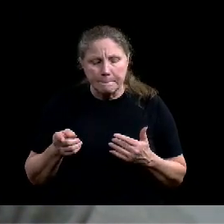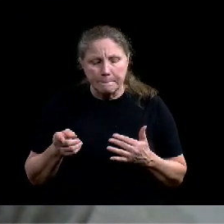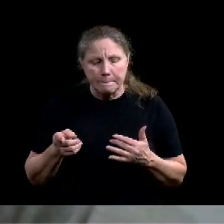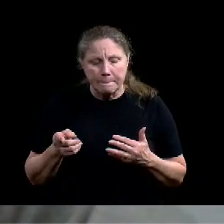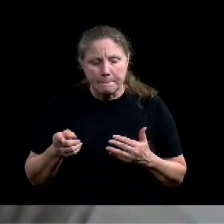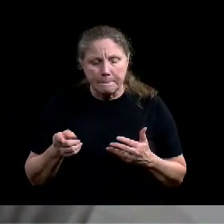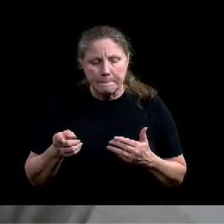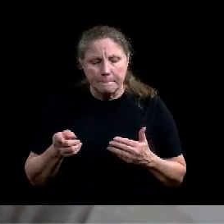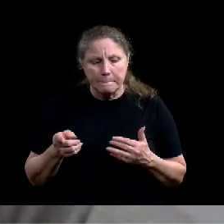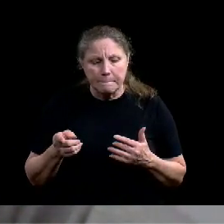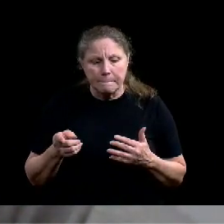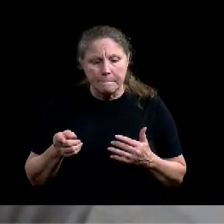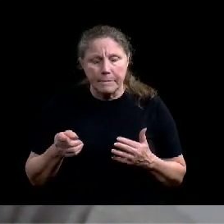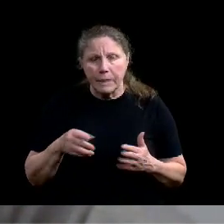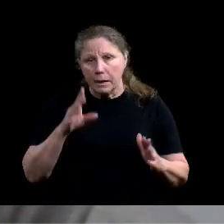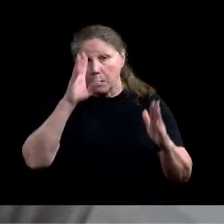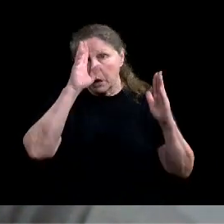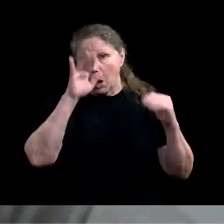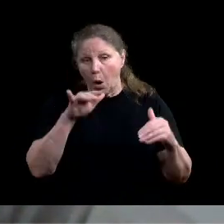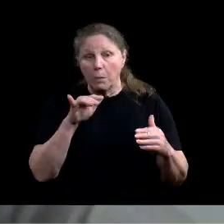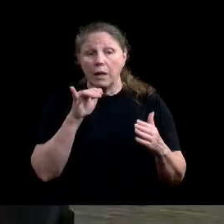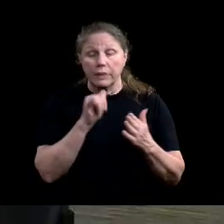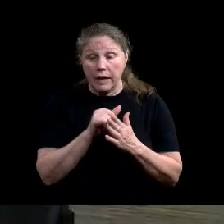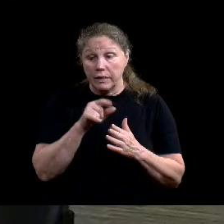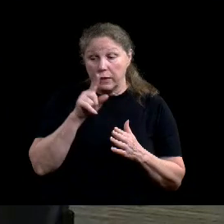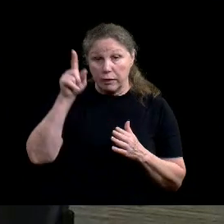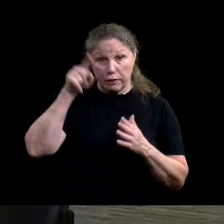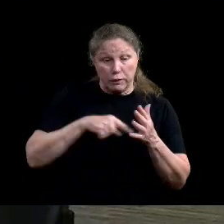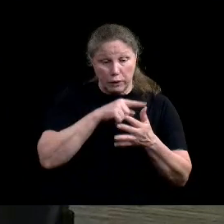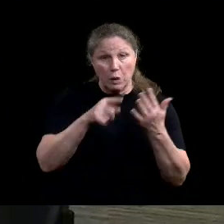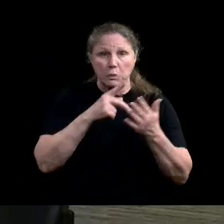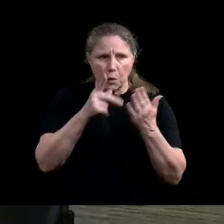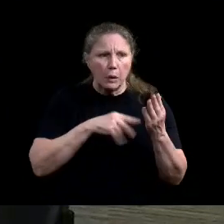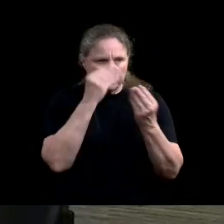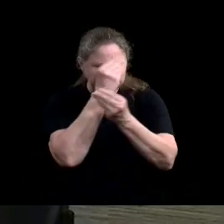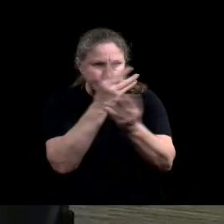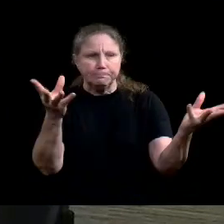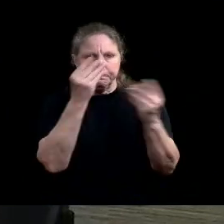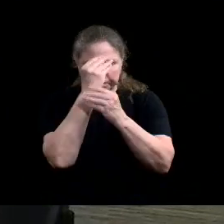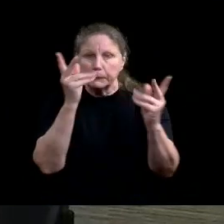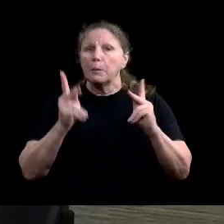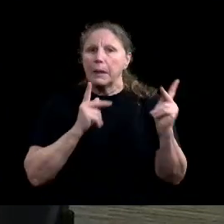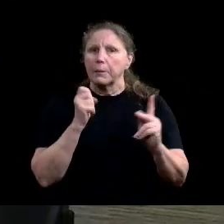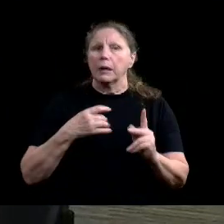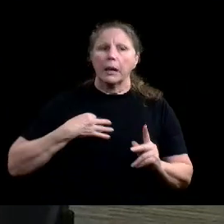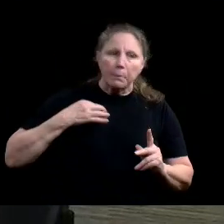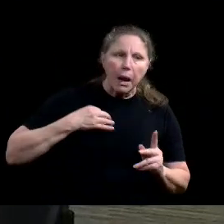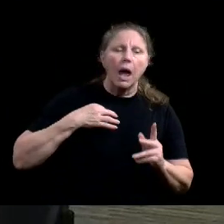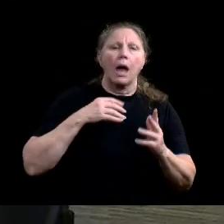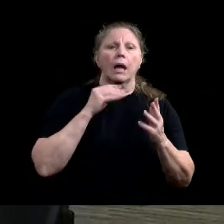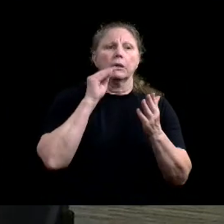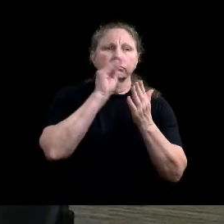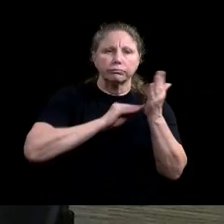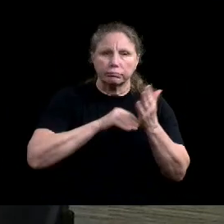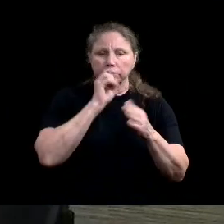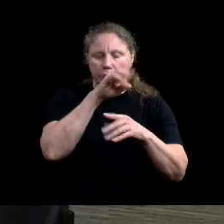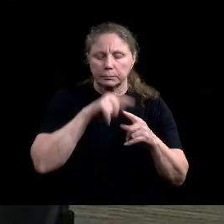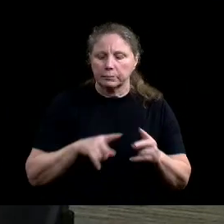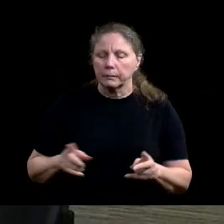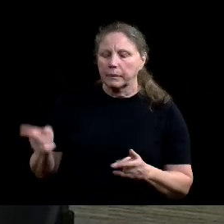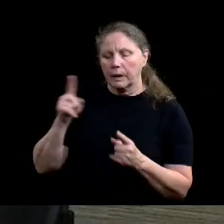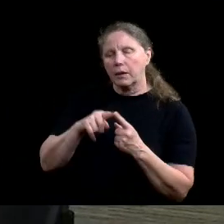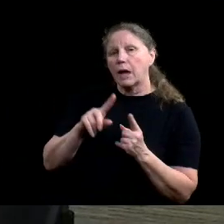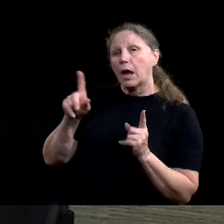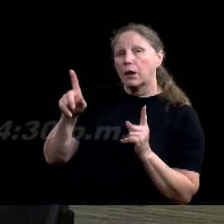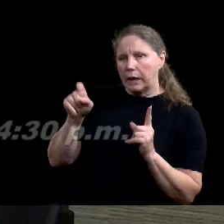people can apply for it. Okay, shift back to the governor a little bit. He's announced plans to restart or reopening